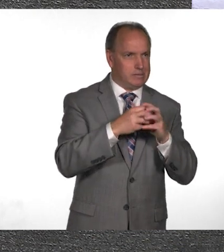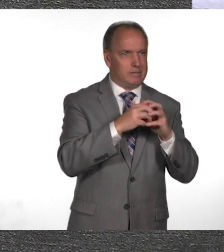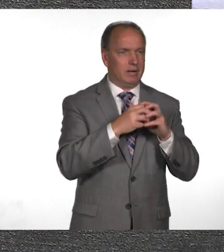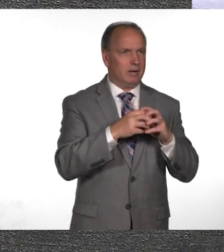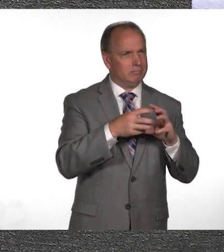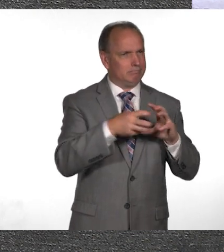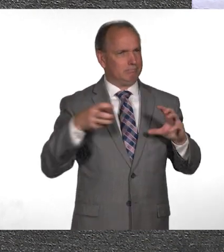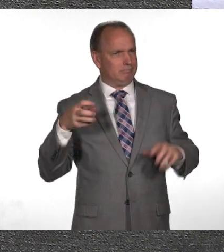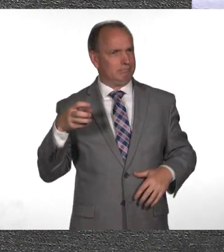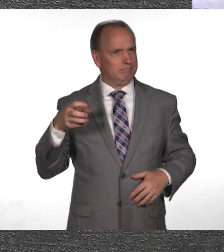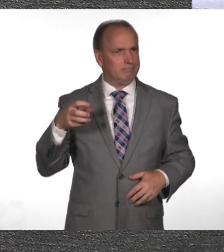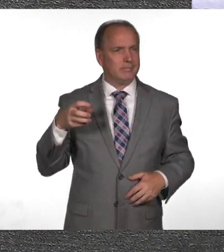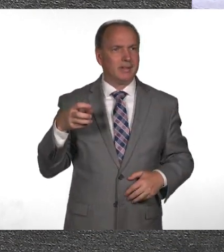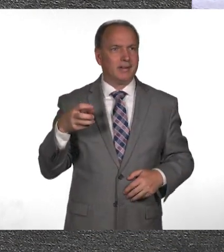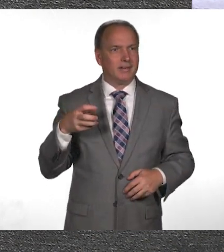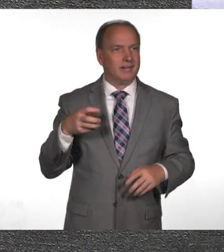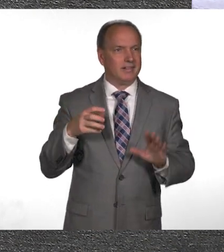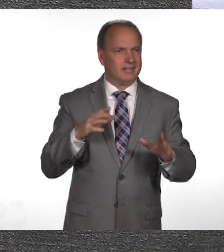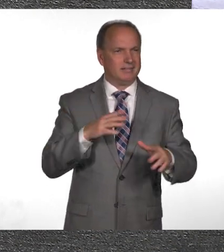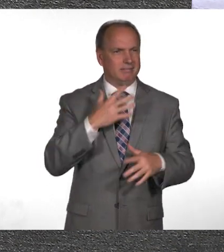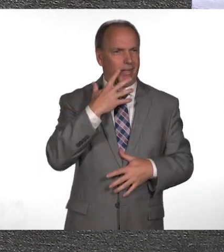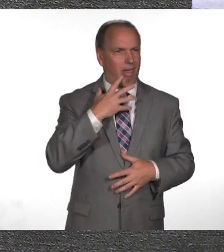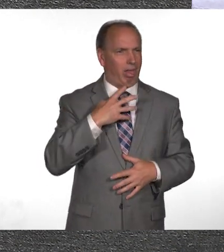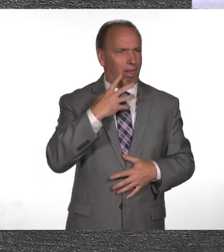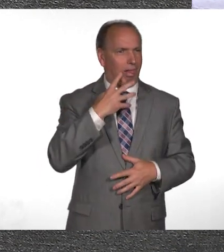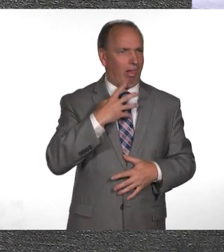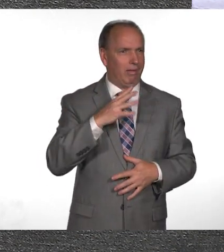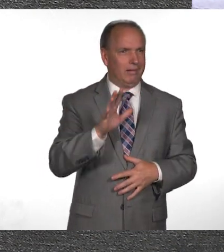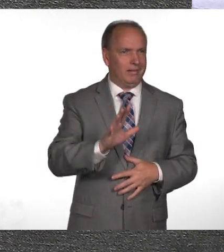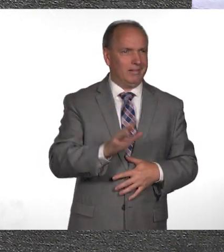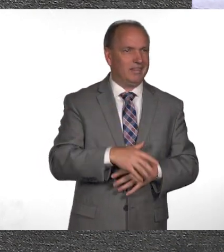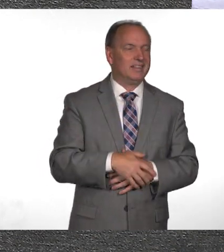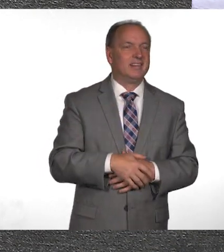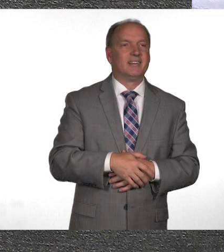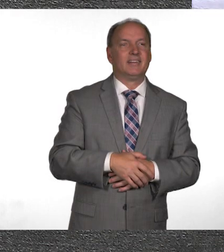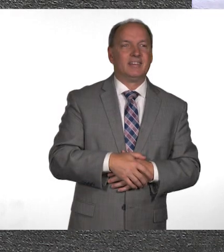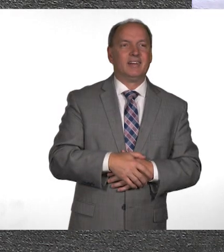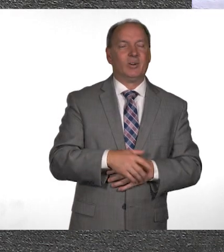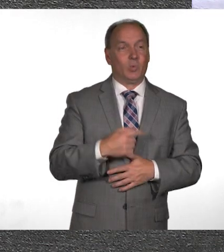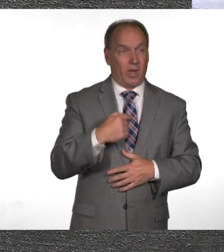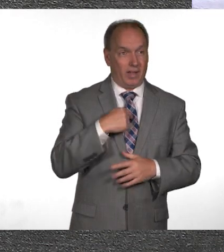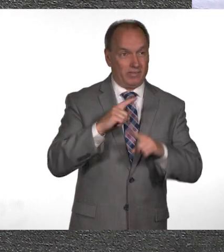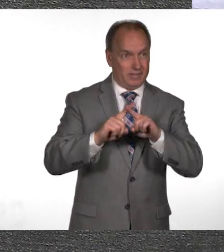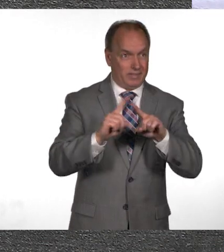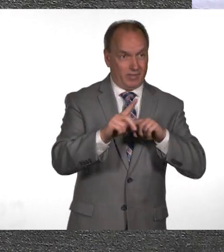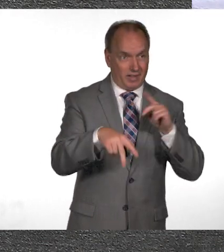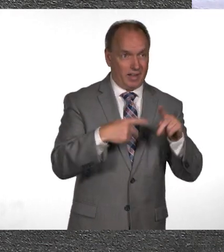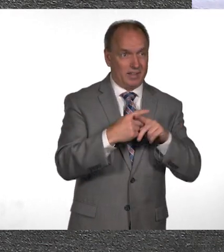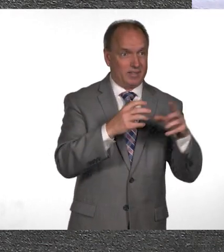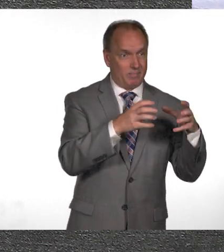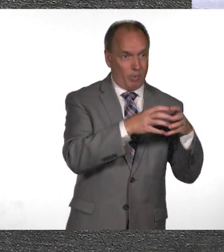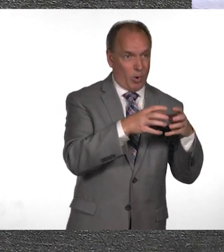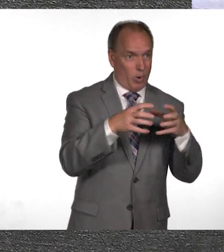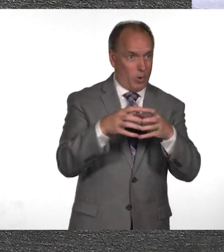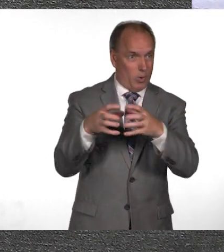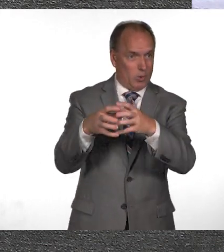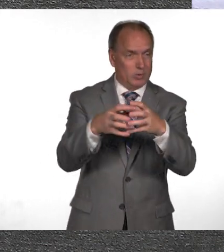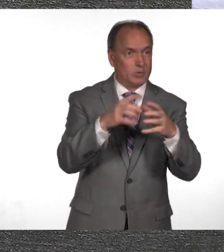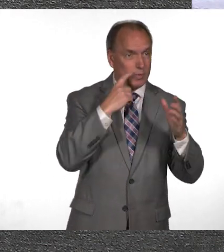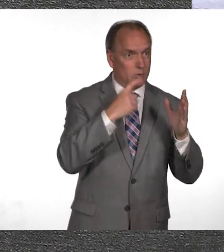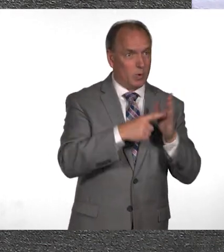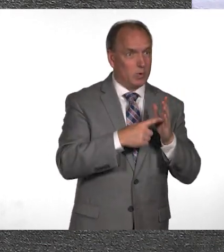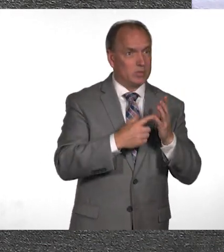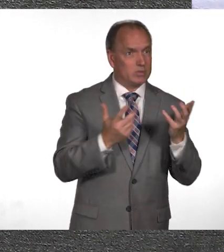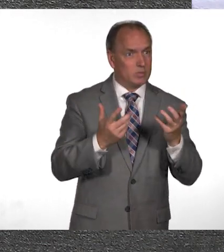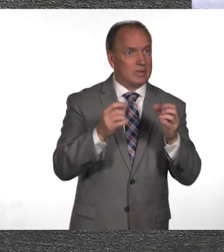Give it back. Yeah, we don't want to get that one all covered in slobber. Okay, all right, so we have a lot of different kinds of balls here. And did you notice they're